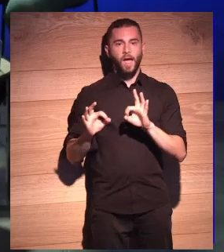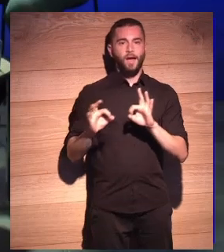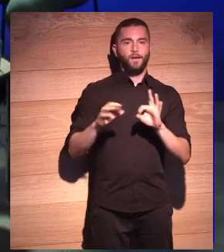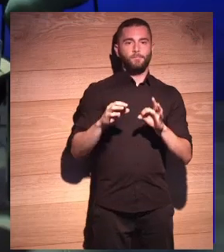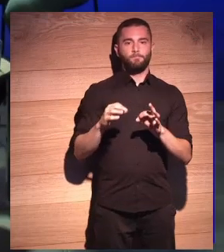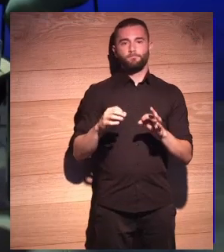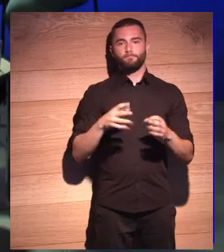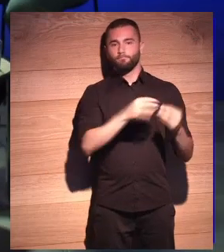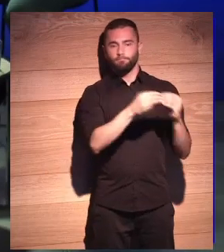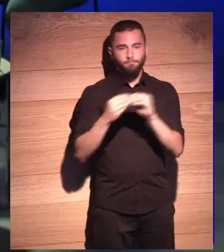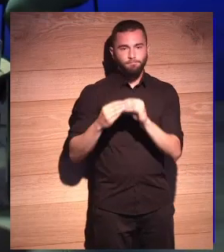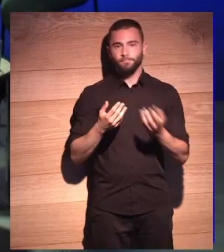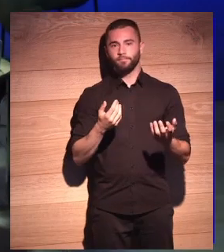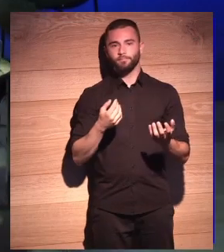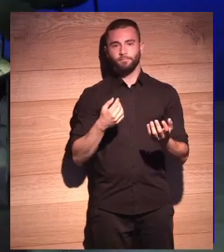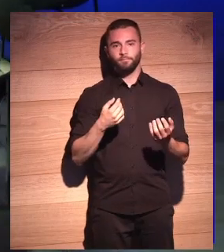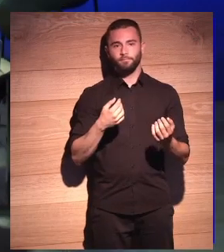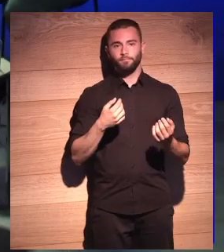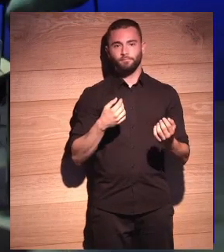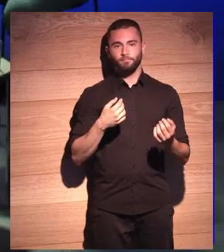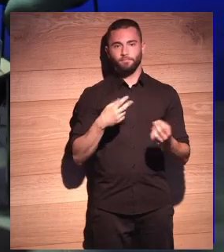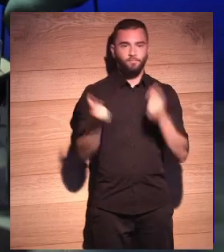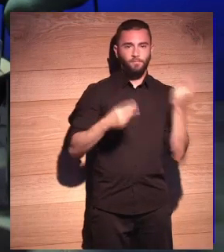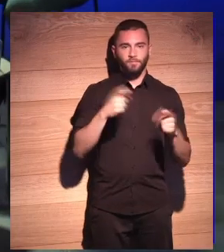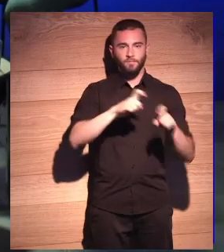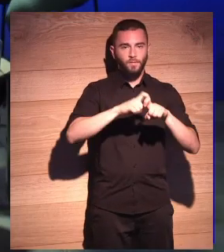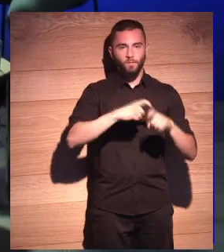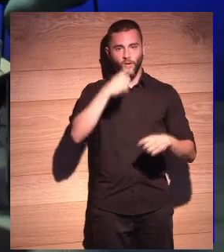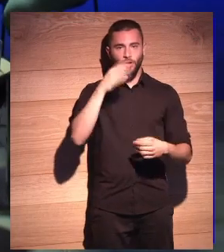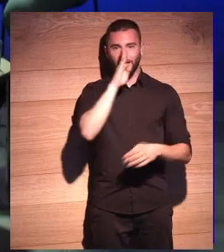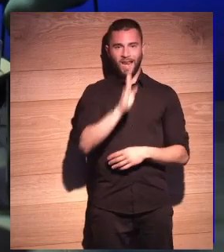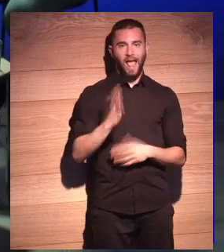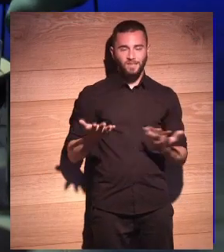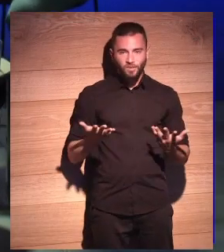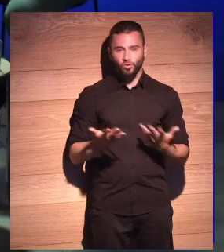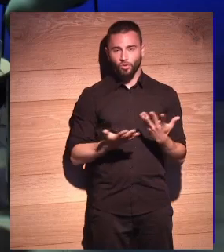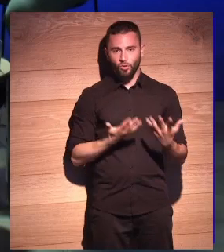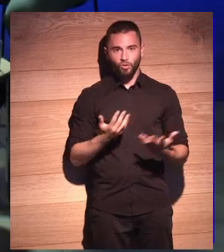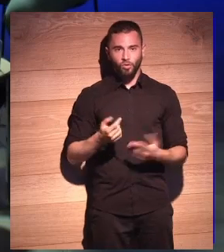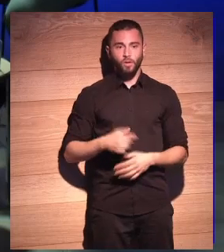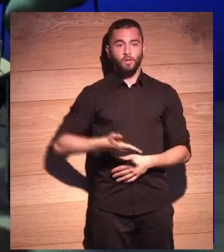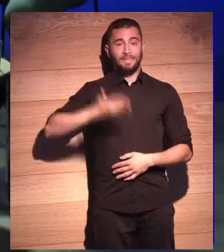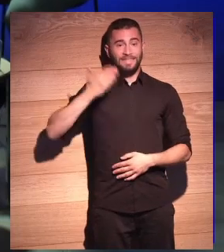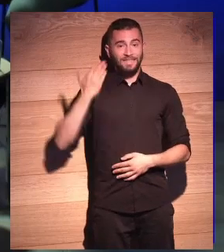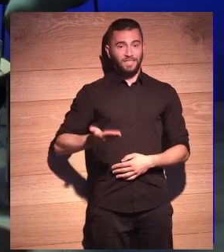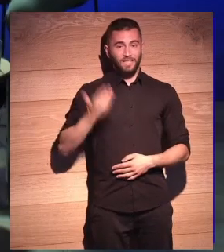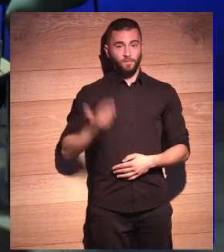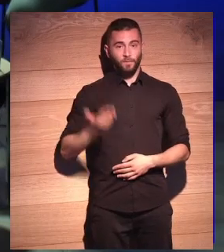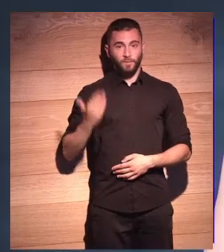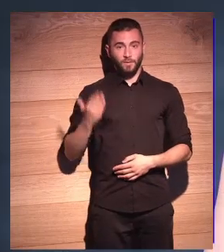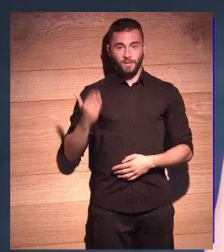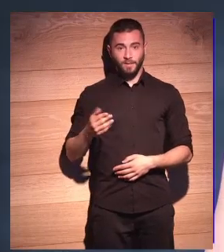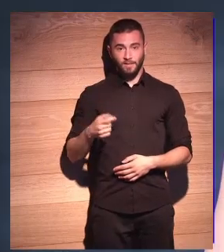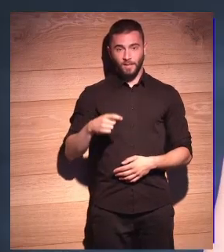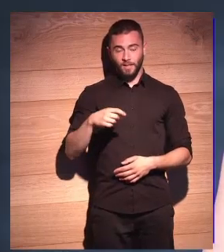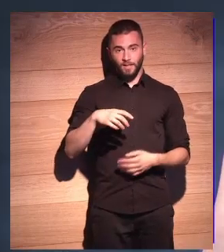prepare reposition and to prepare the setting up of classical works. Yeah, it's key to